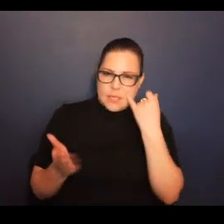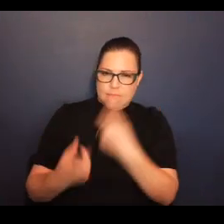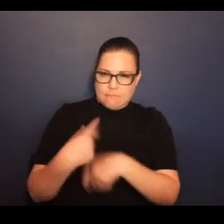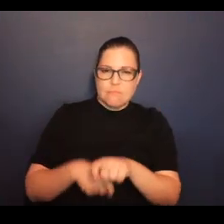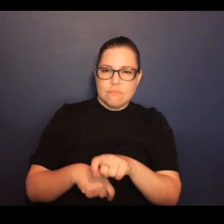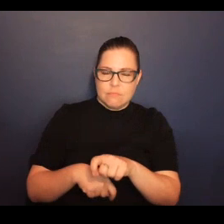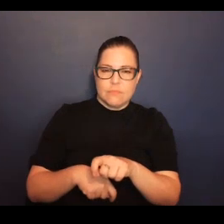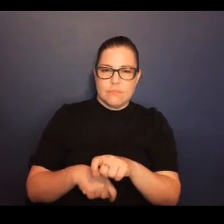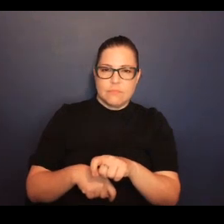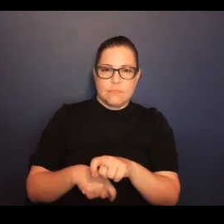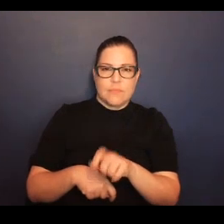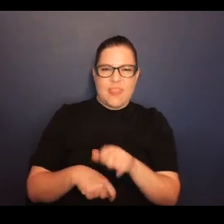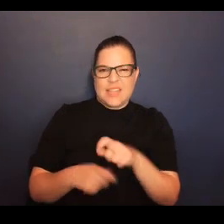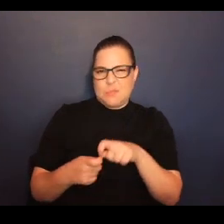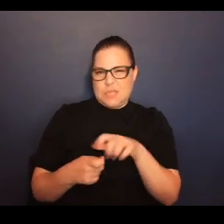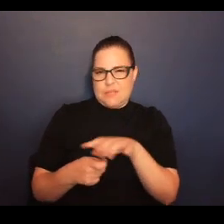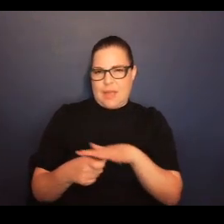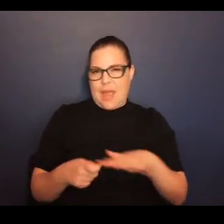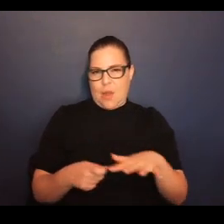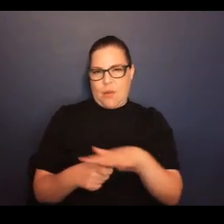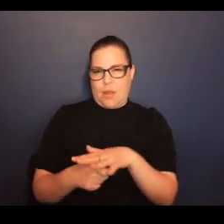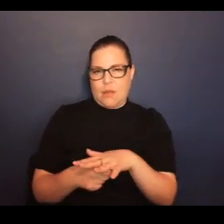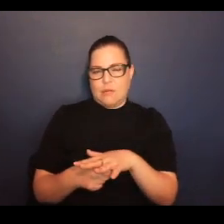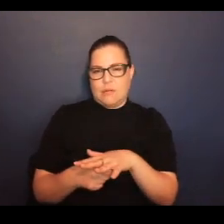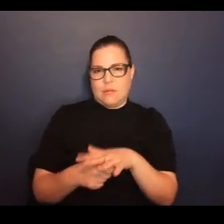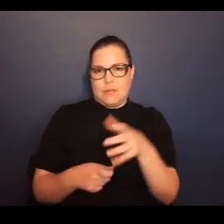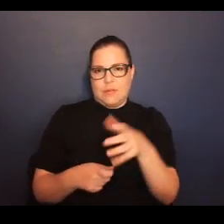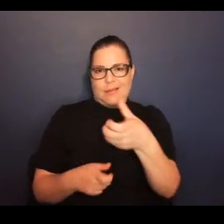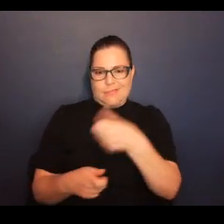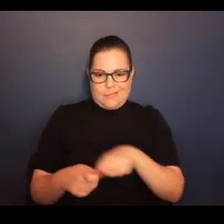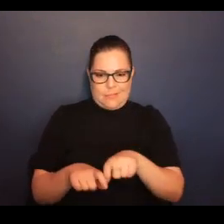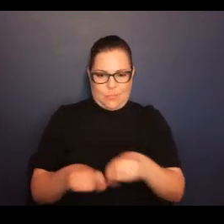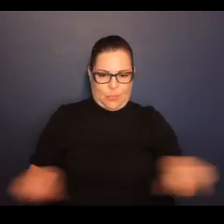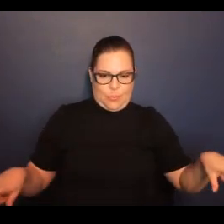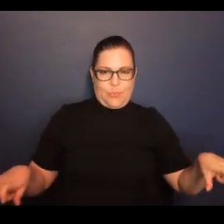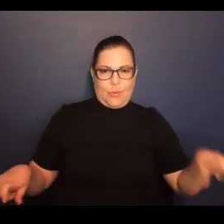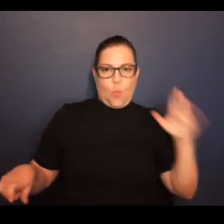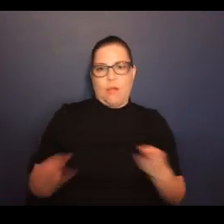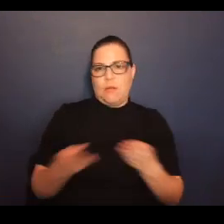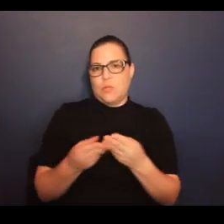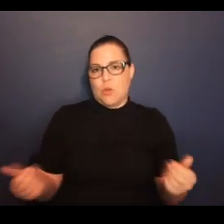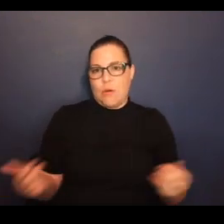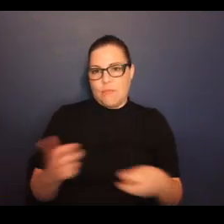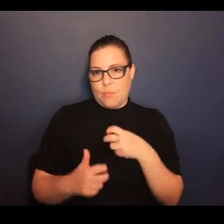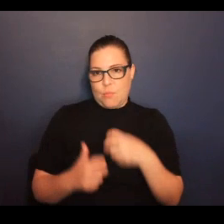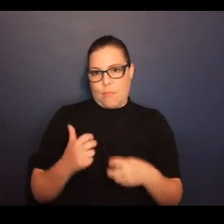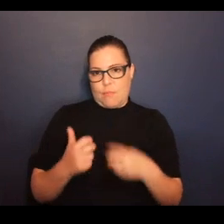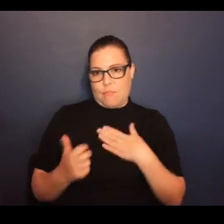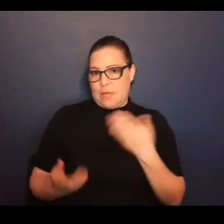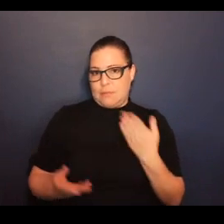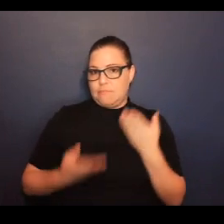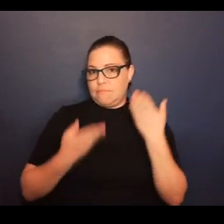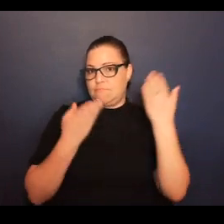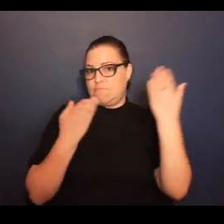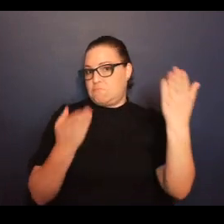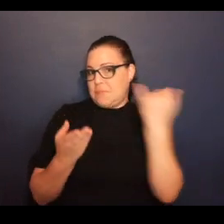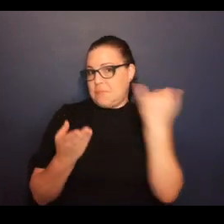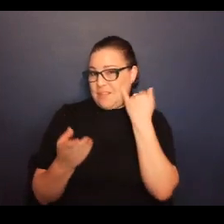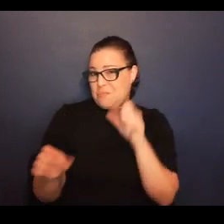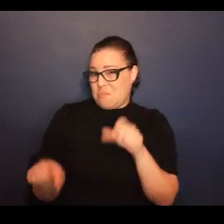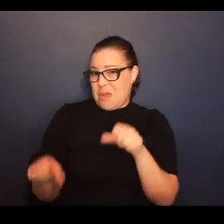that particular area underground. That will take care of that problem. So I would like to, if I may,